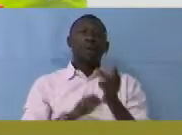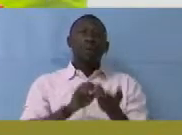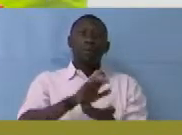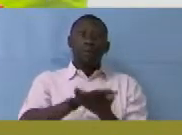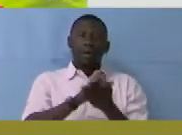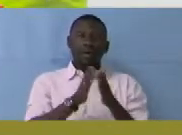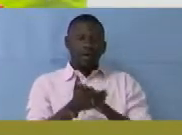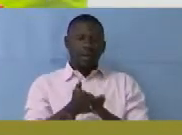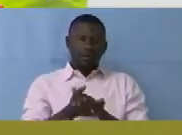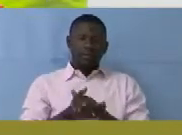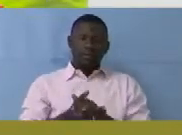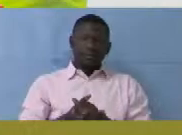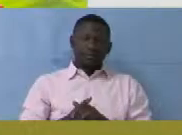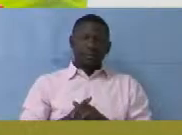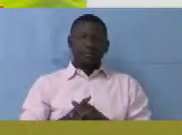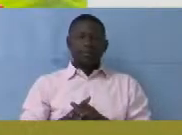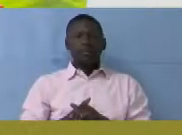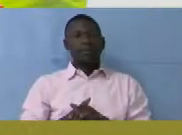You know,